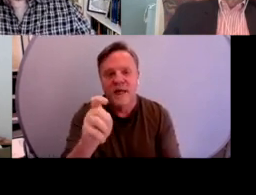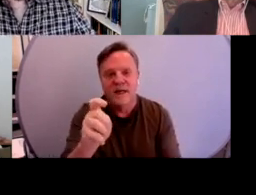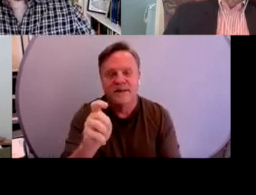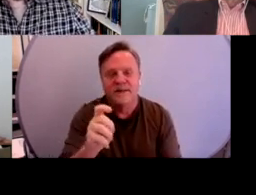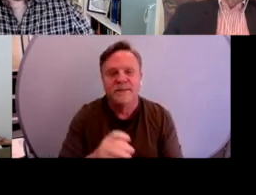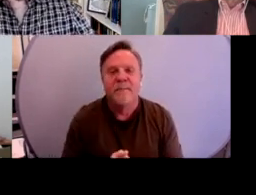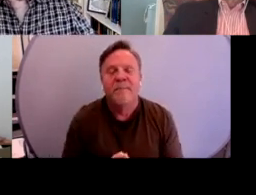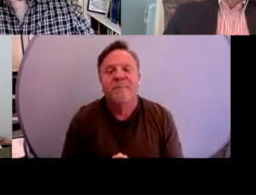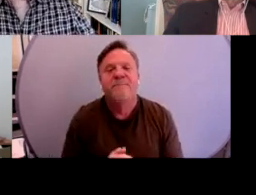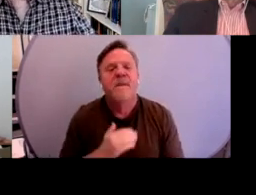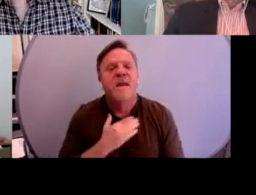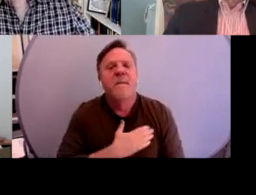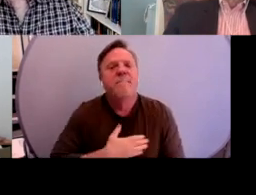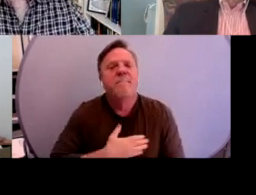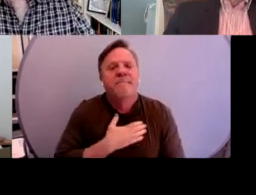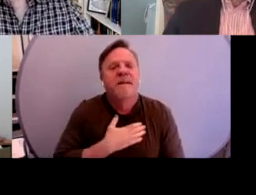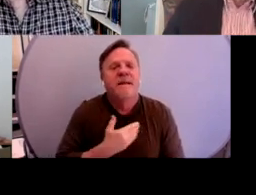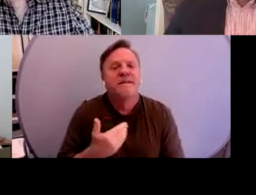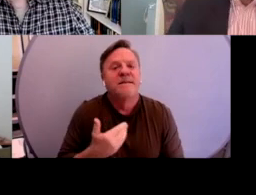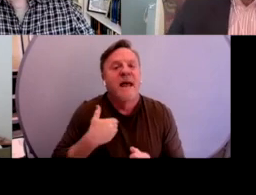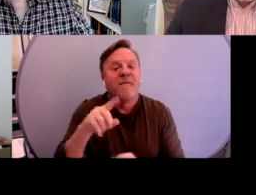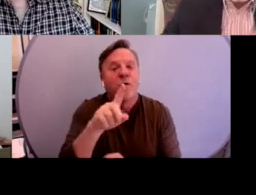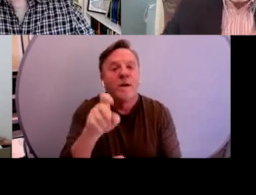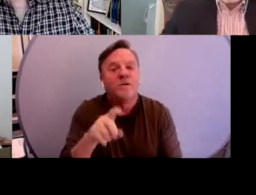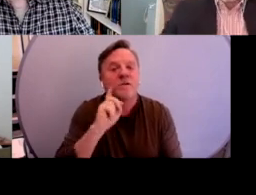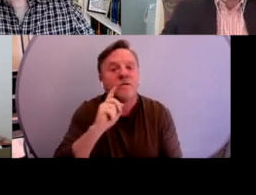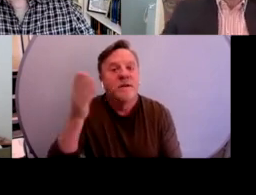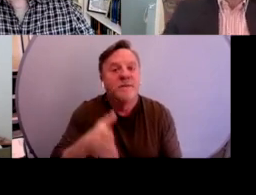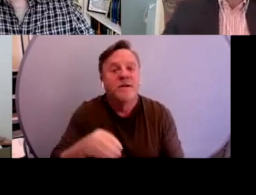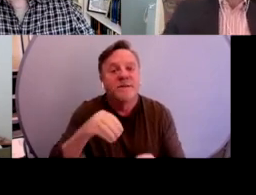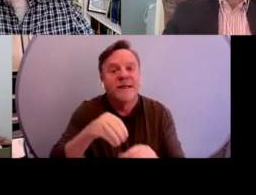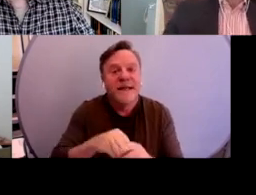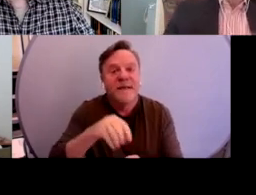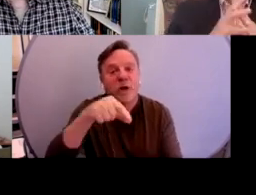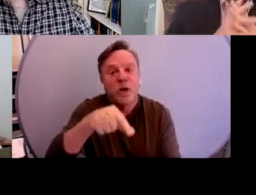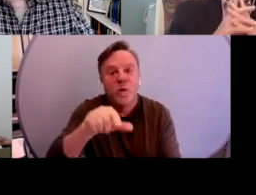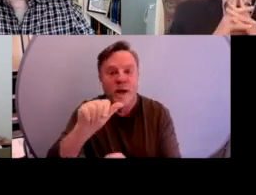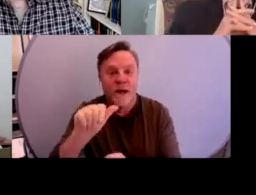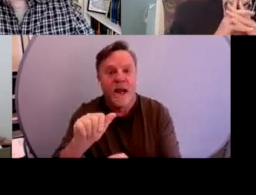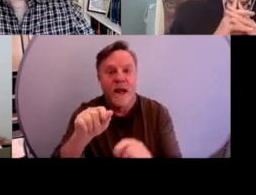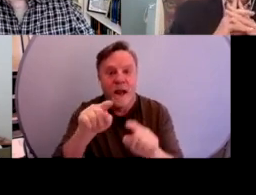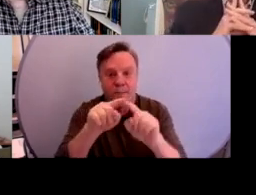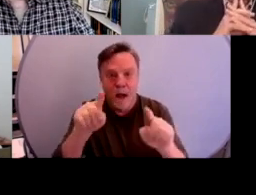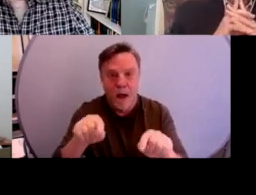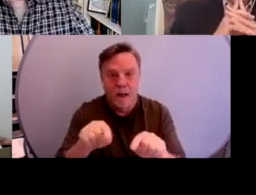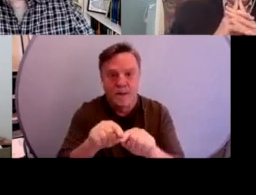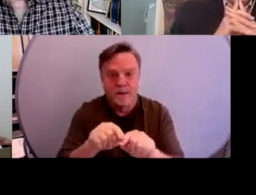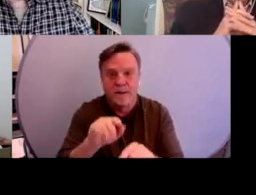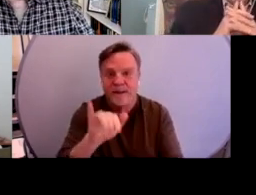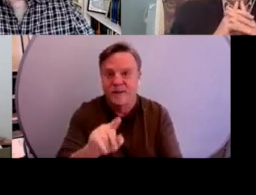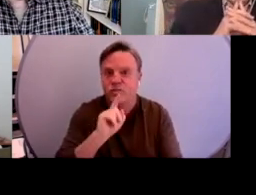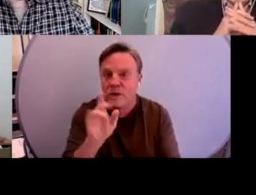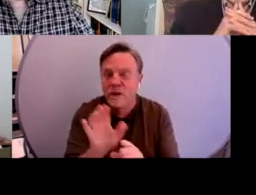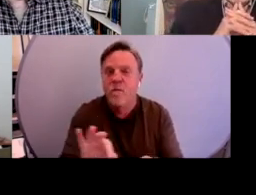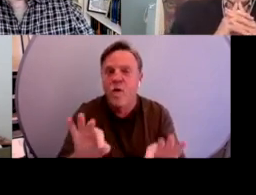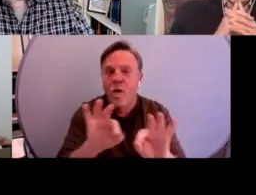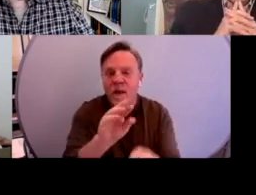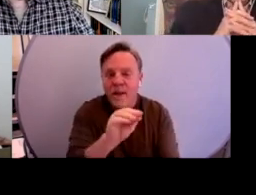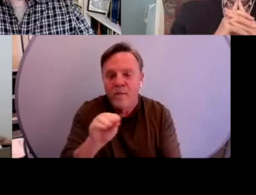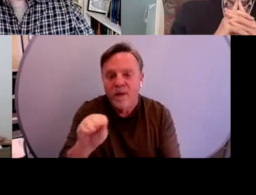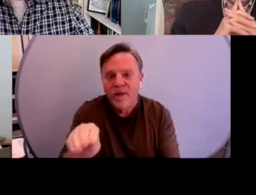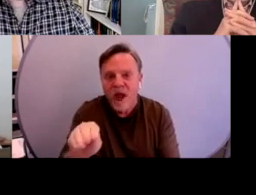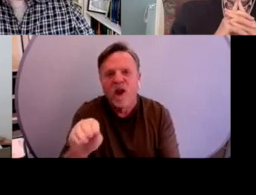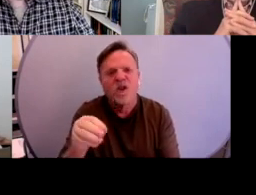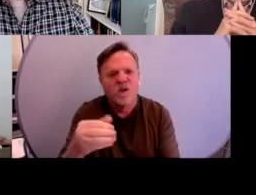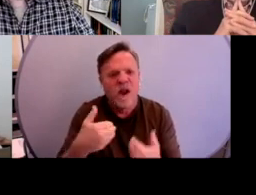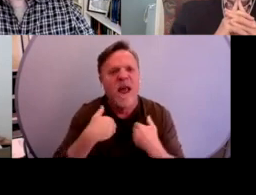Please put questions for our speakers in the Q&A box. That is very important that they go there, and you can put questions